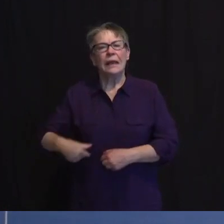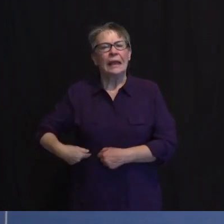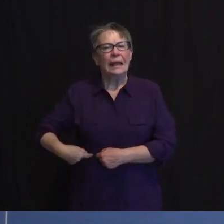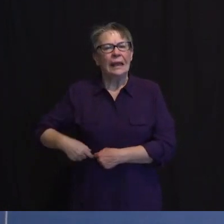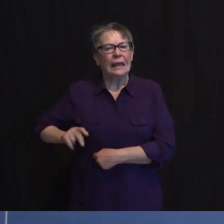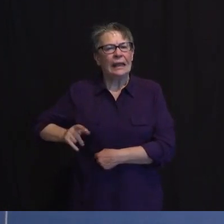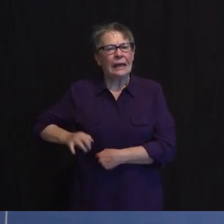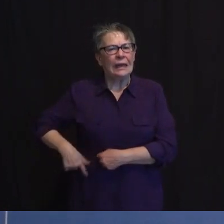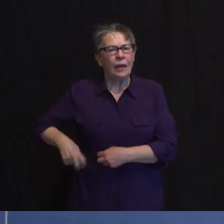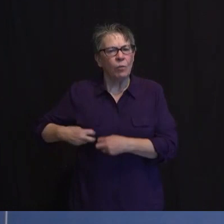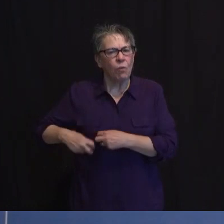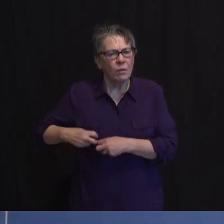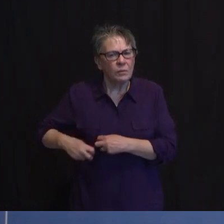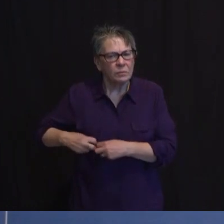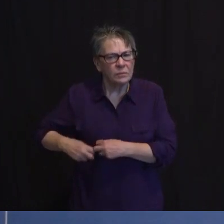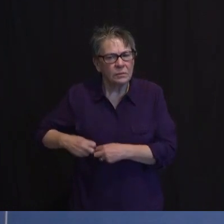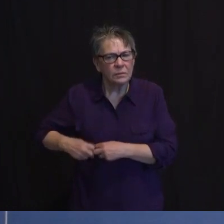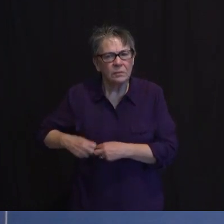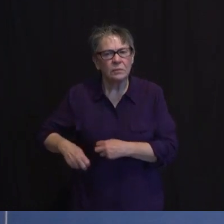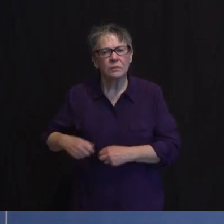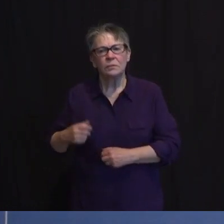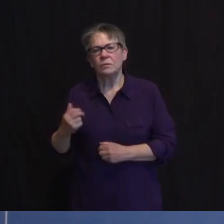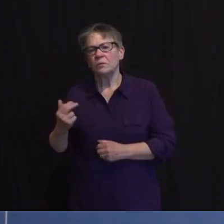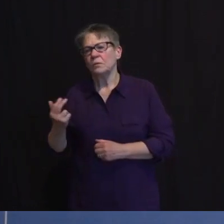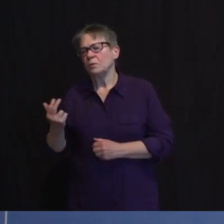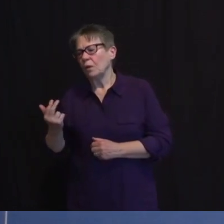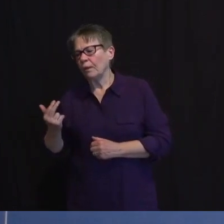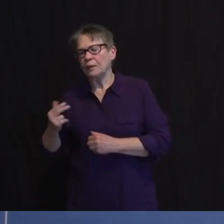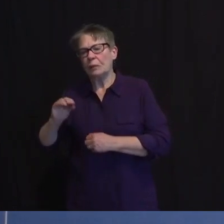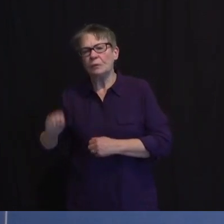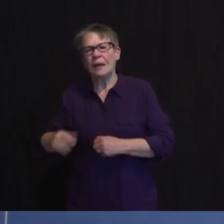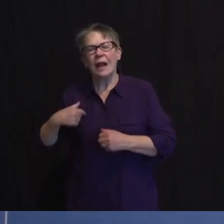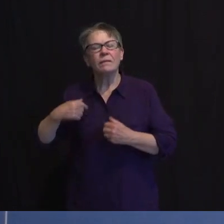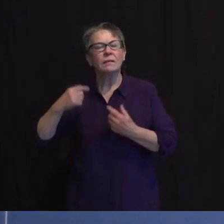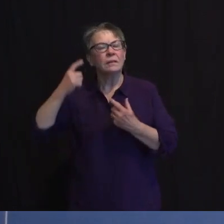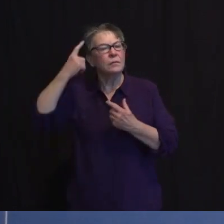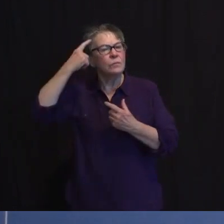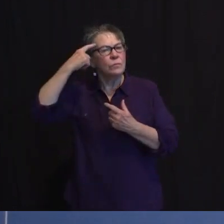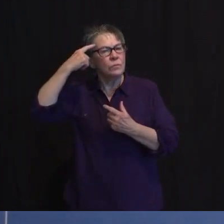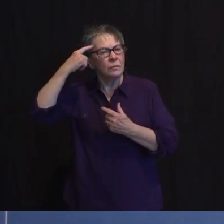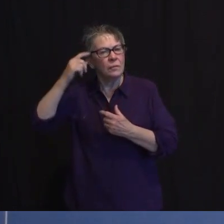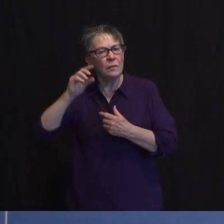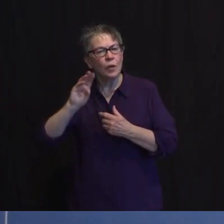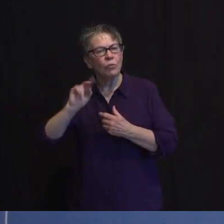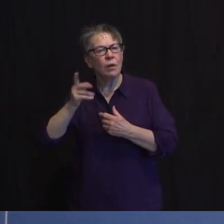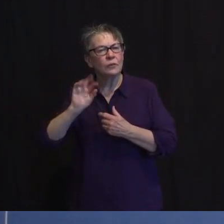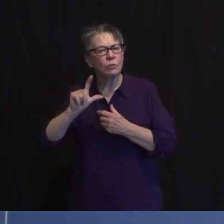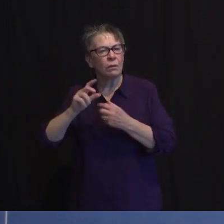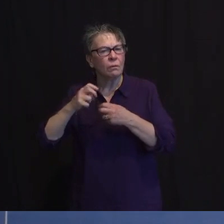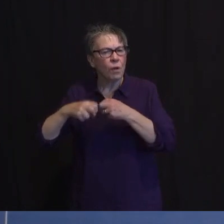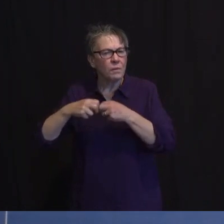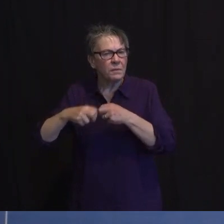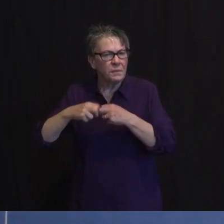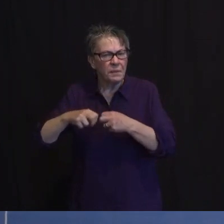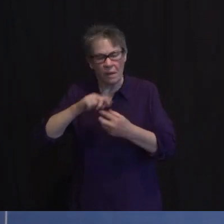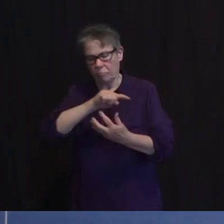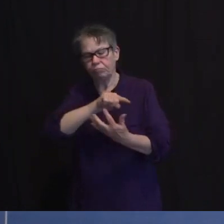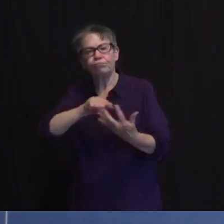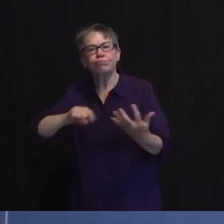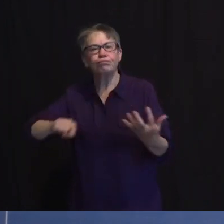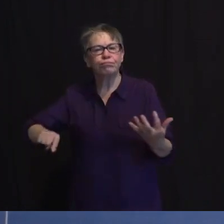11.5% cancer and other, or 11.8%, and 6% have no